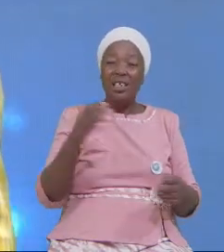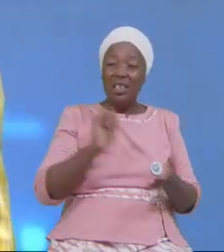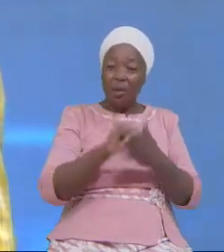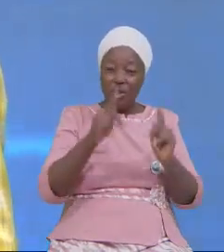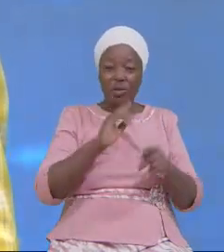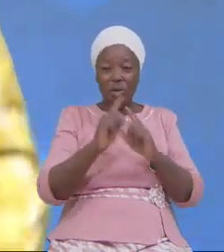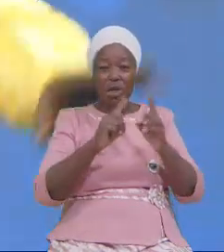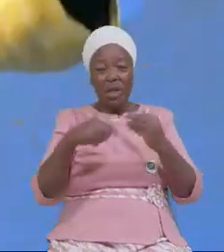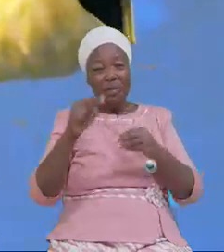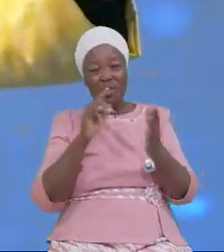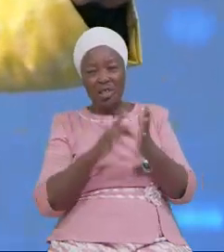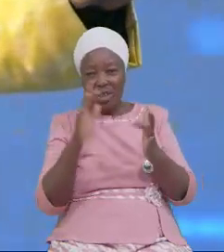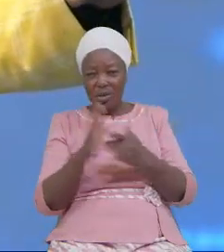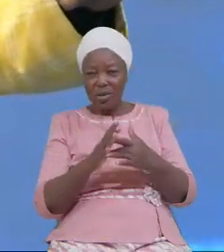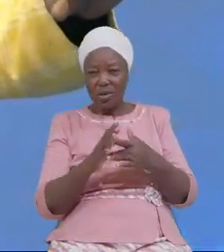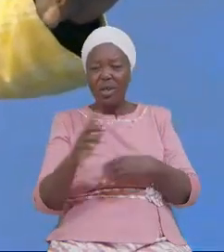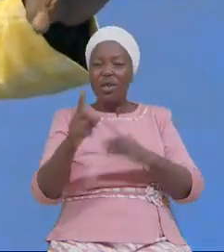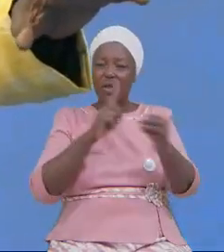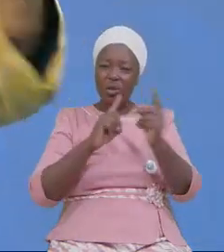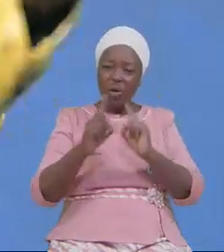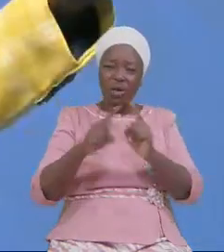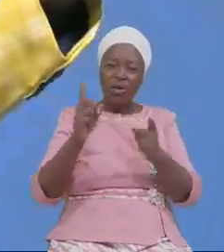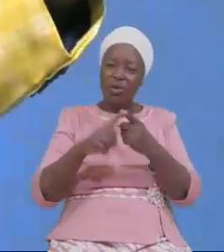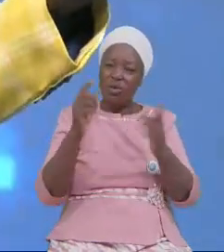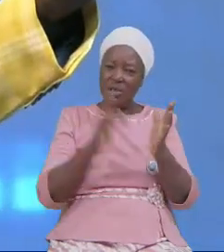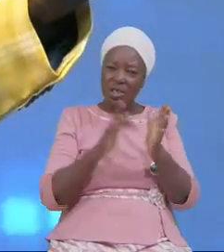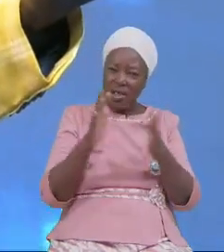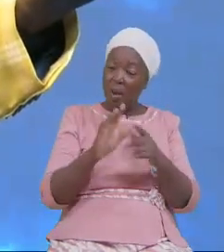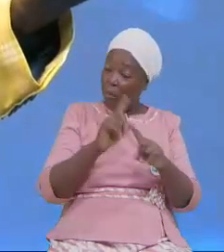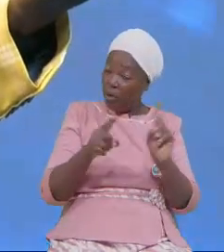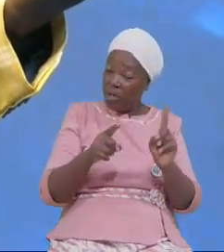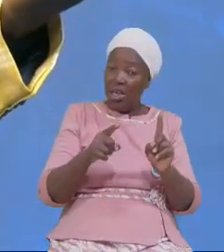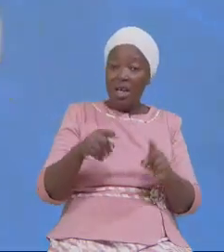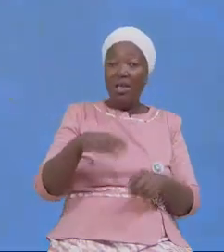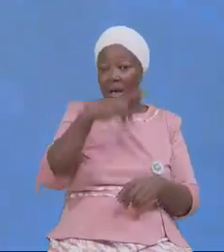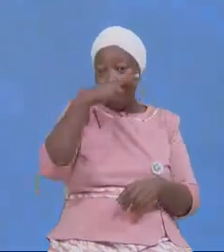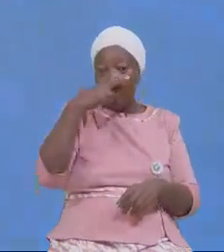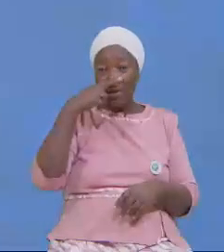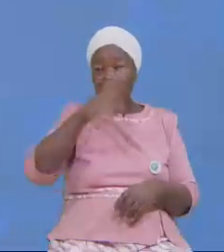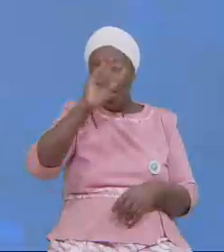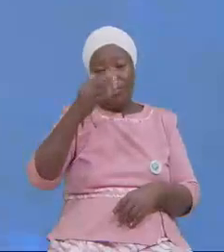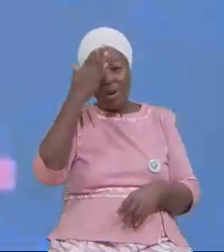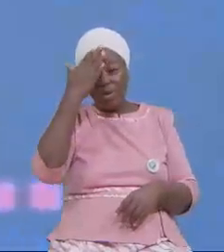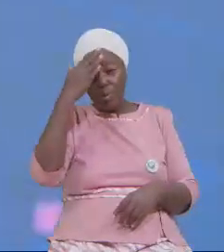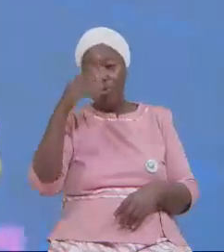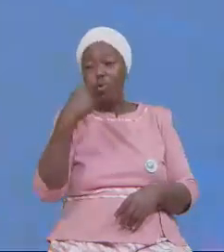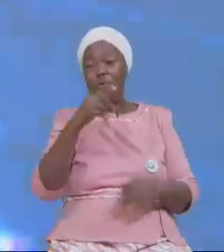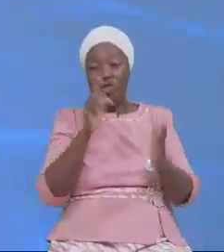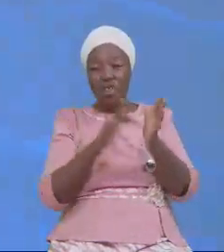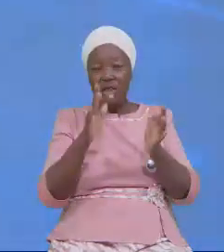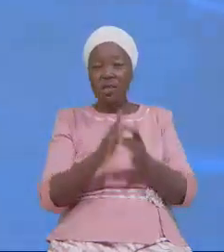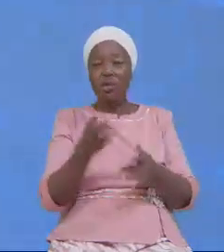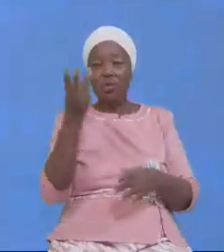Jesus. He was talking to Jesus, but he didn't recognize who Jesus was. So